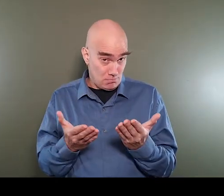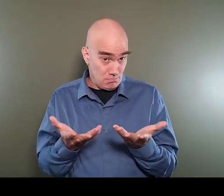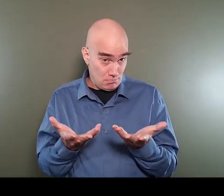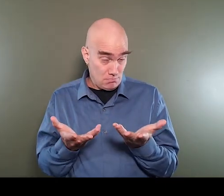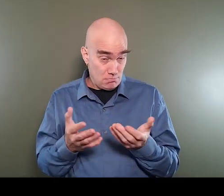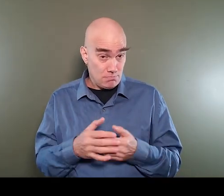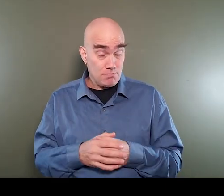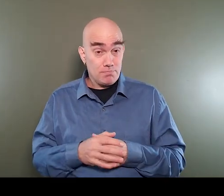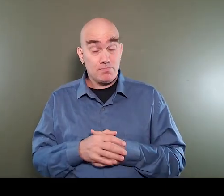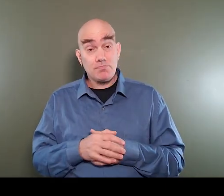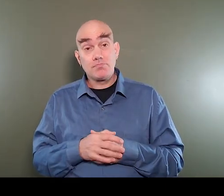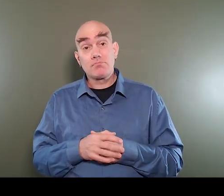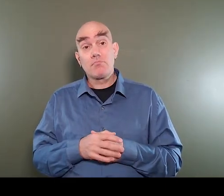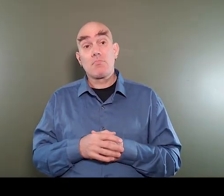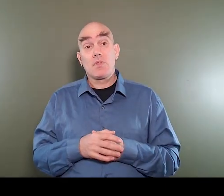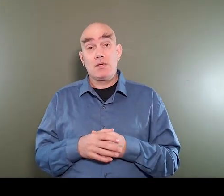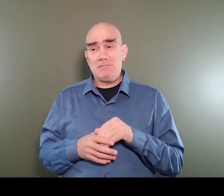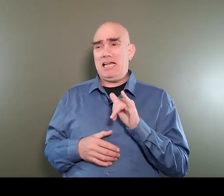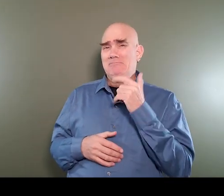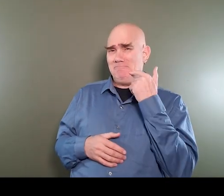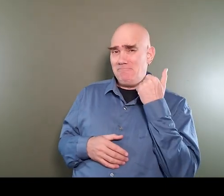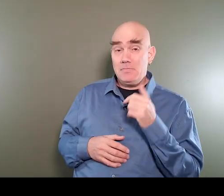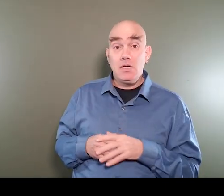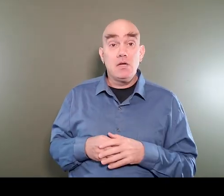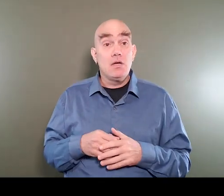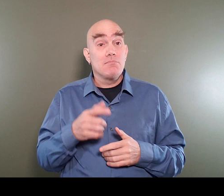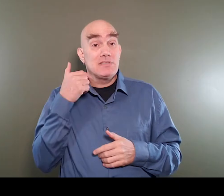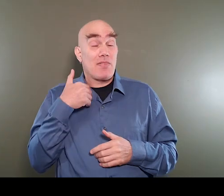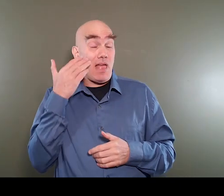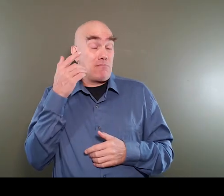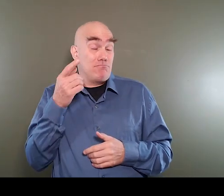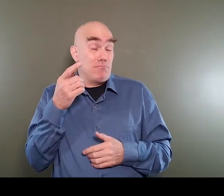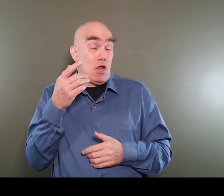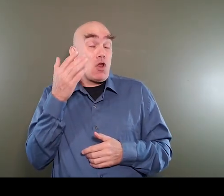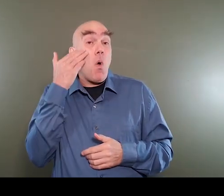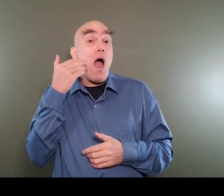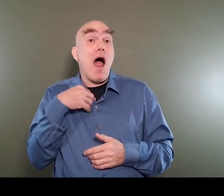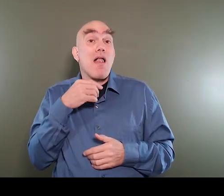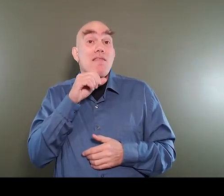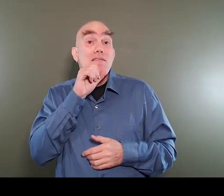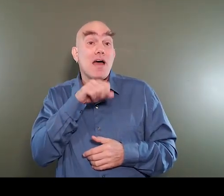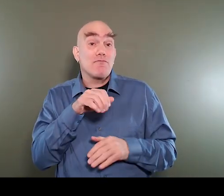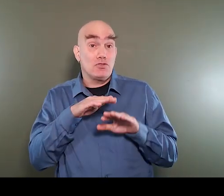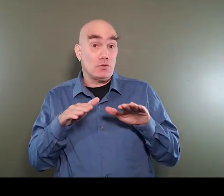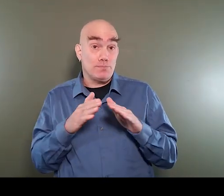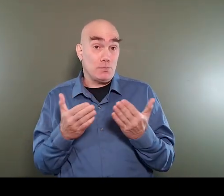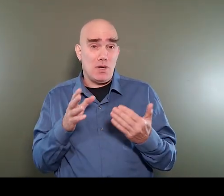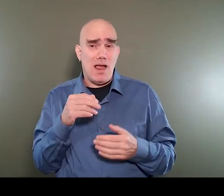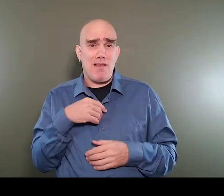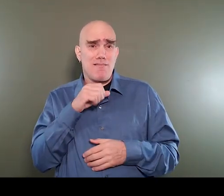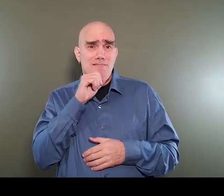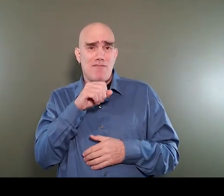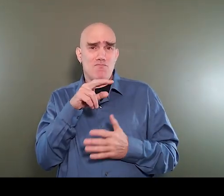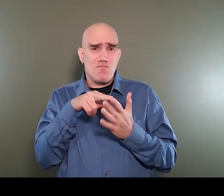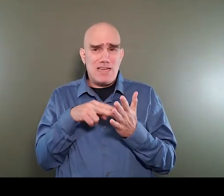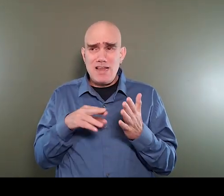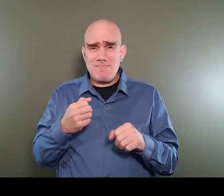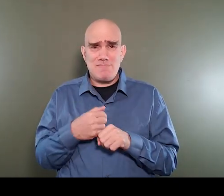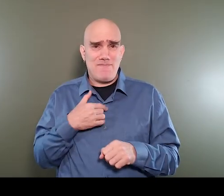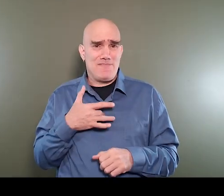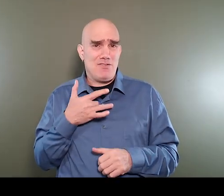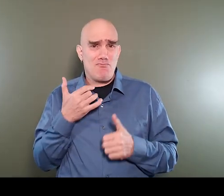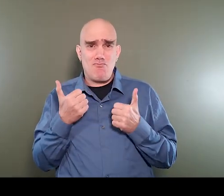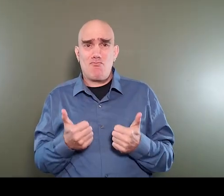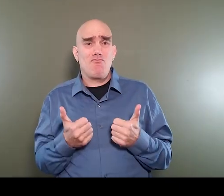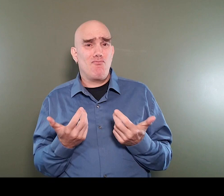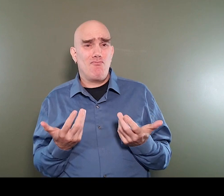Amazon. I ordered 7 children's books because I thought, I love children's books and I love to read